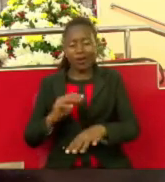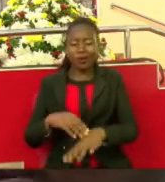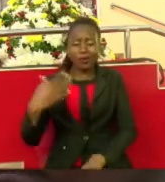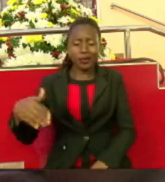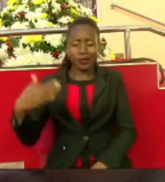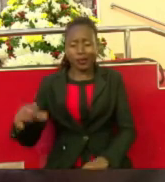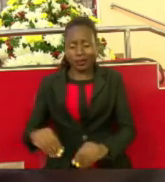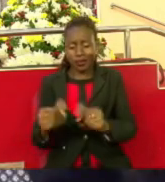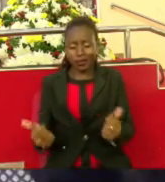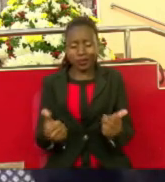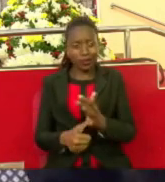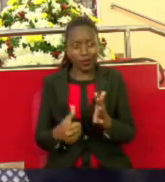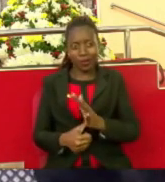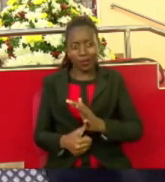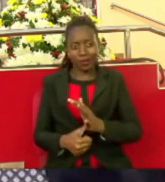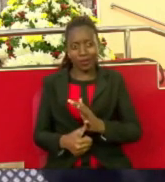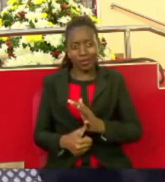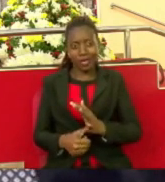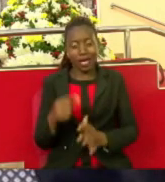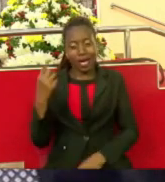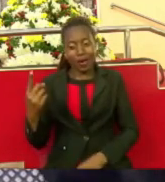And you know, one of the main points of argument,